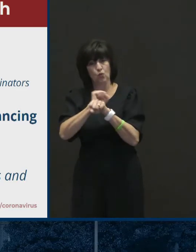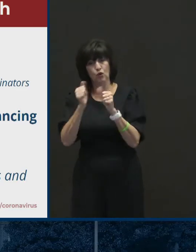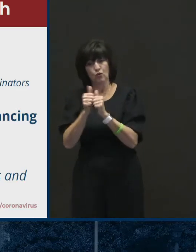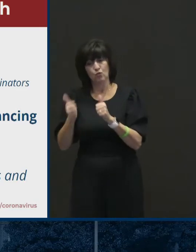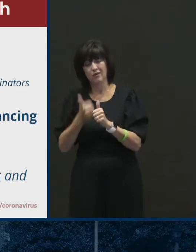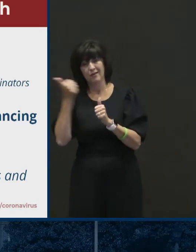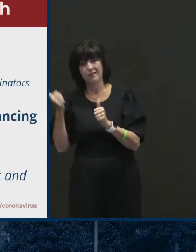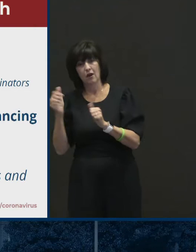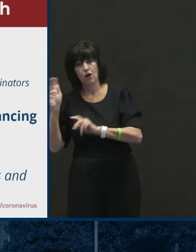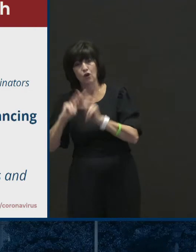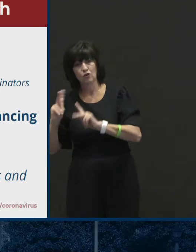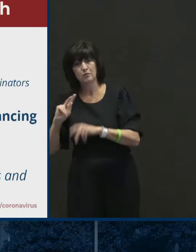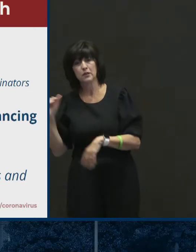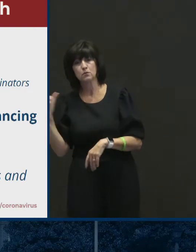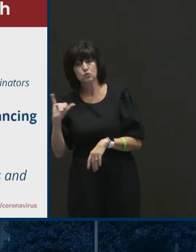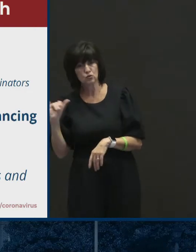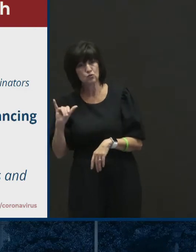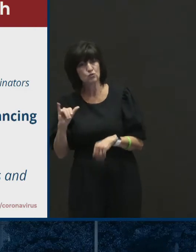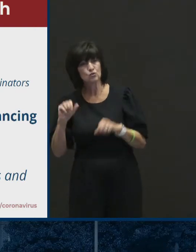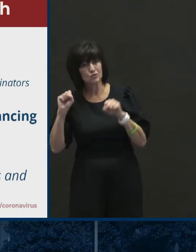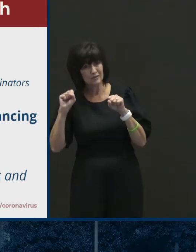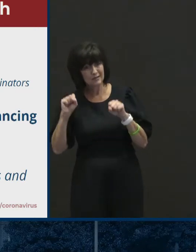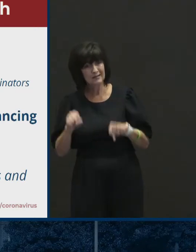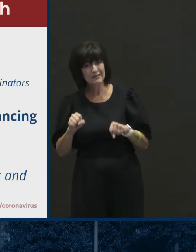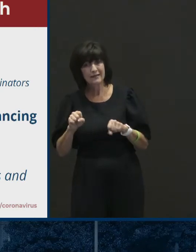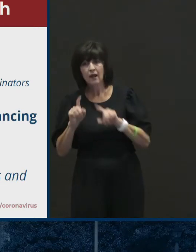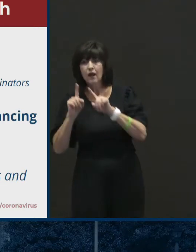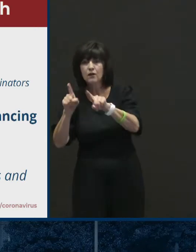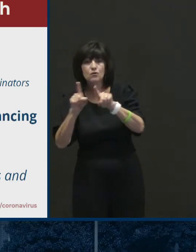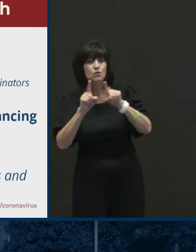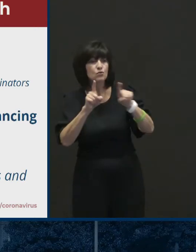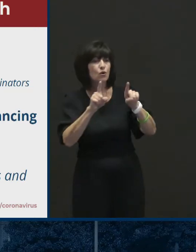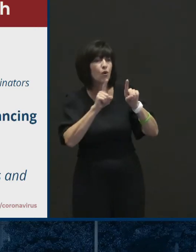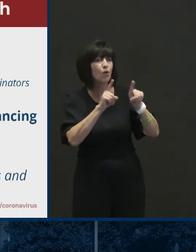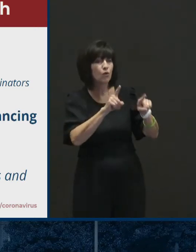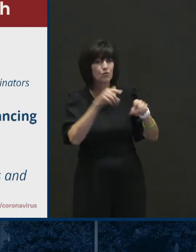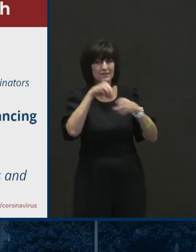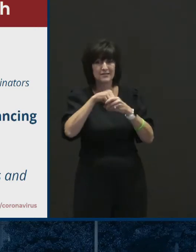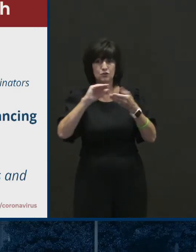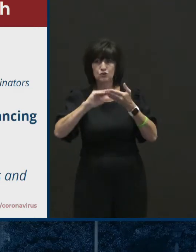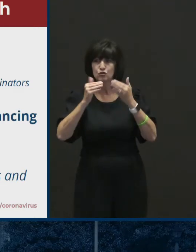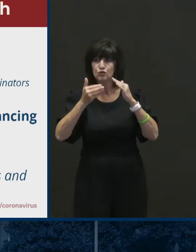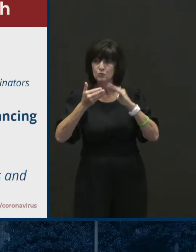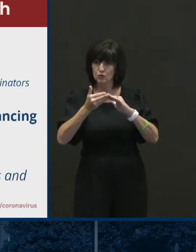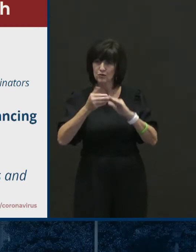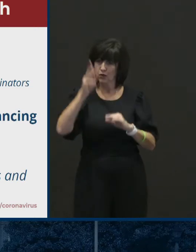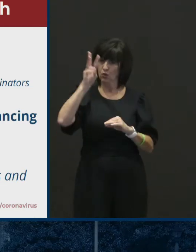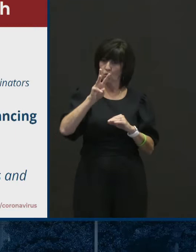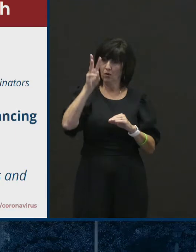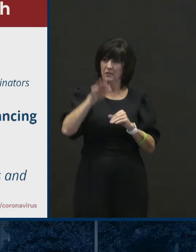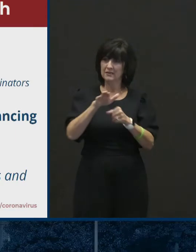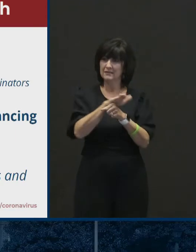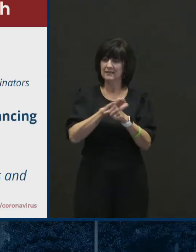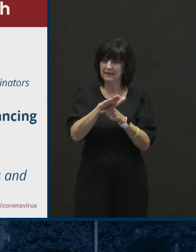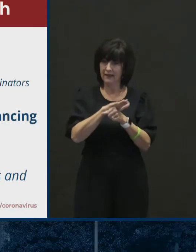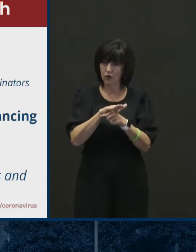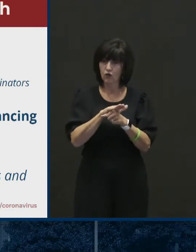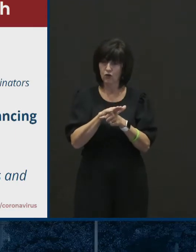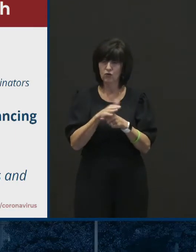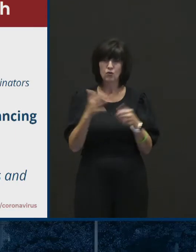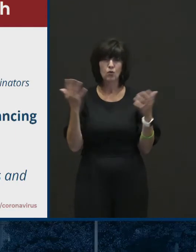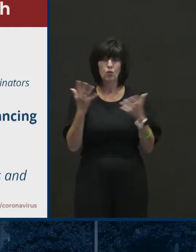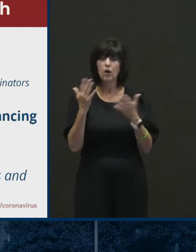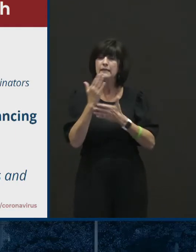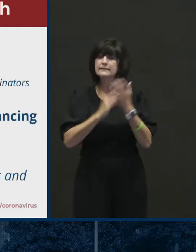approaches to really get some on-the-ground education in the Wilmington area around things like face coverings and